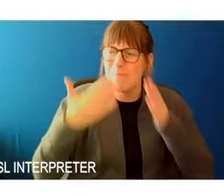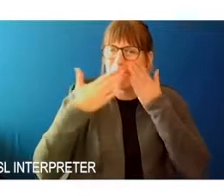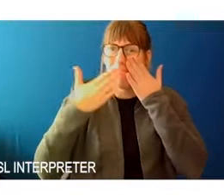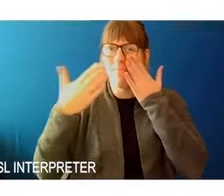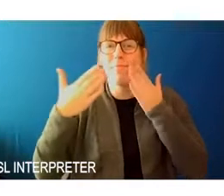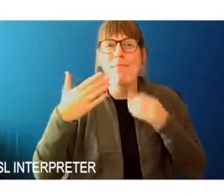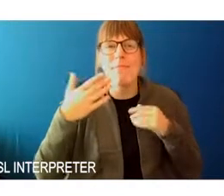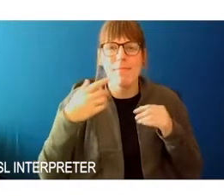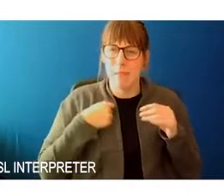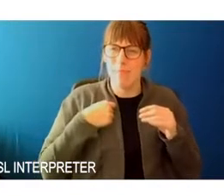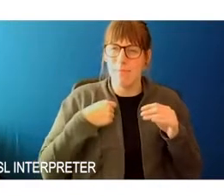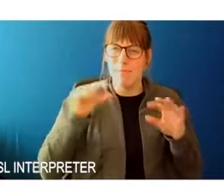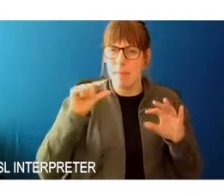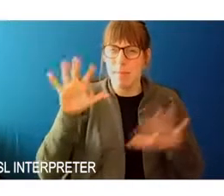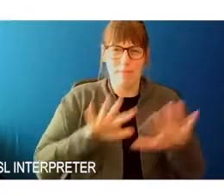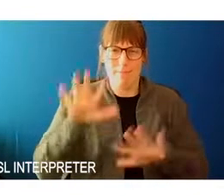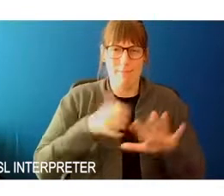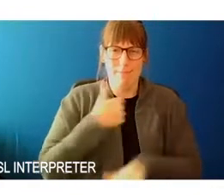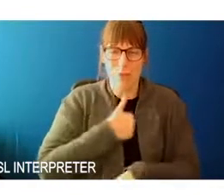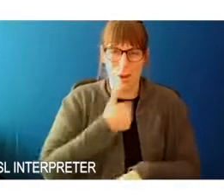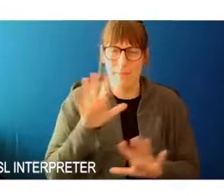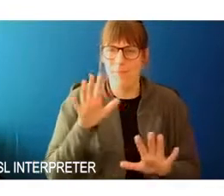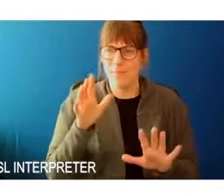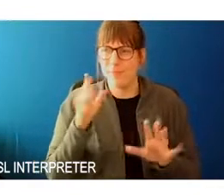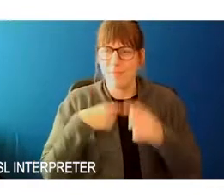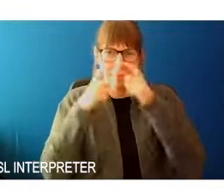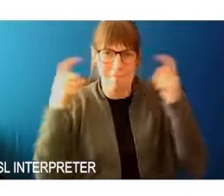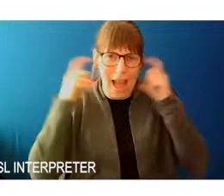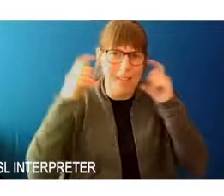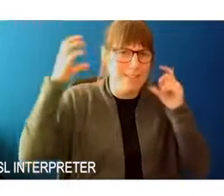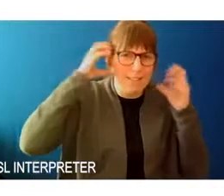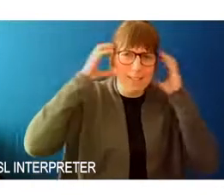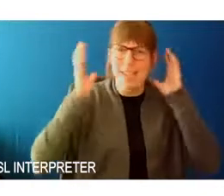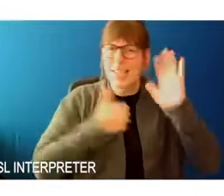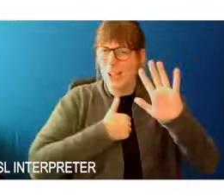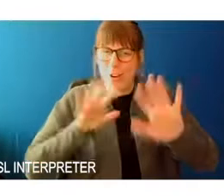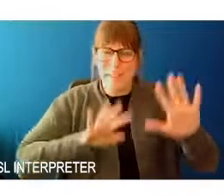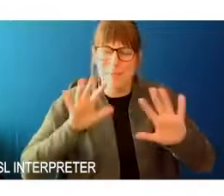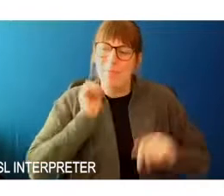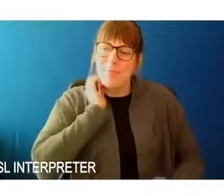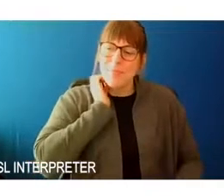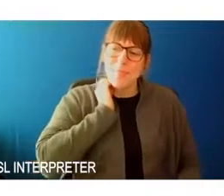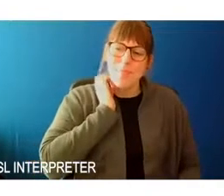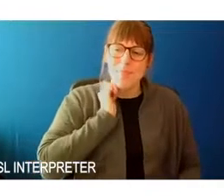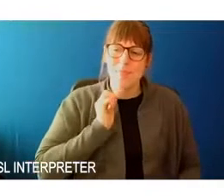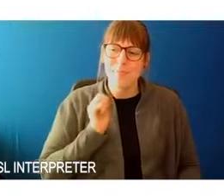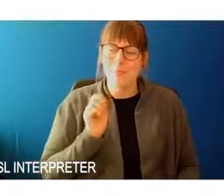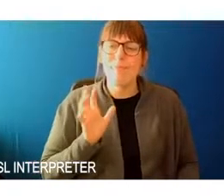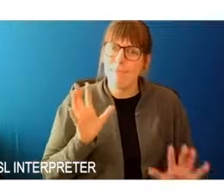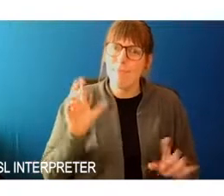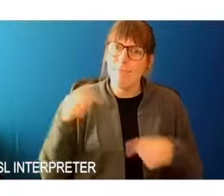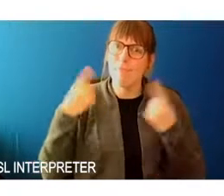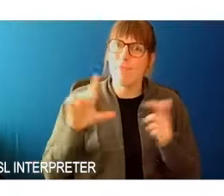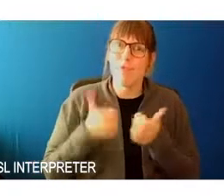Sorry. Thank you very much, Rebecca. I'm a little disjointed here. Excuse my mask and earpiece and all